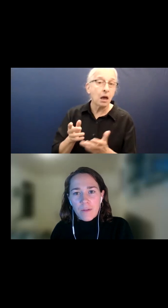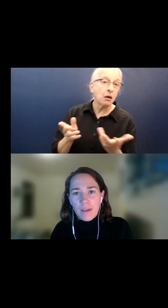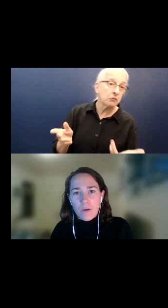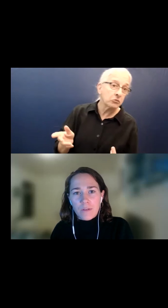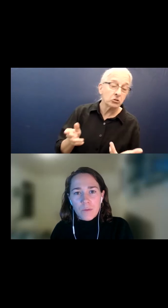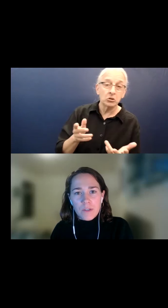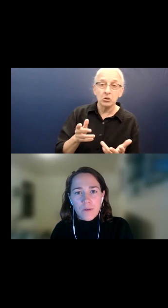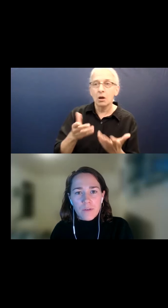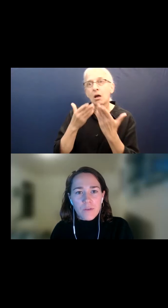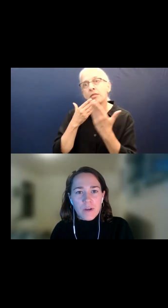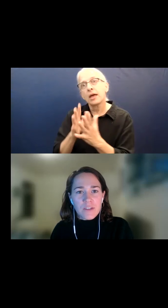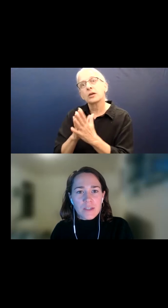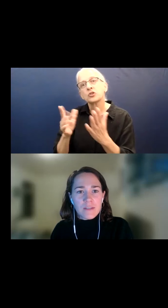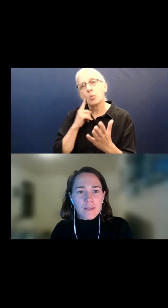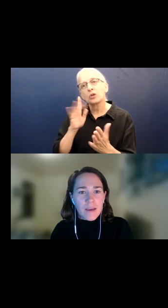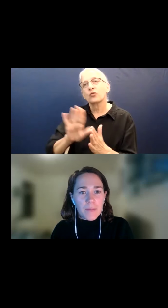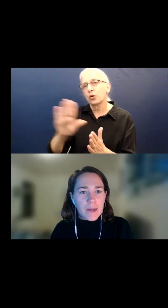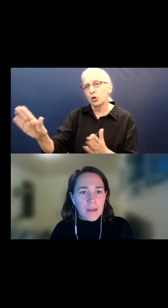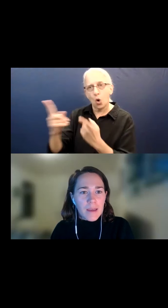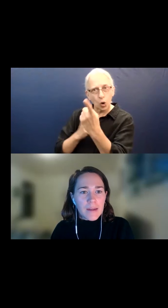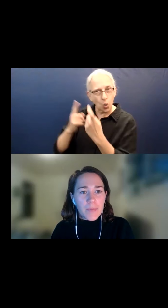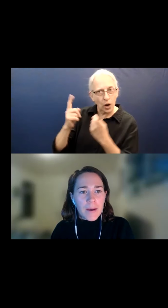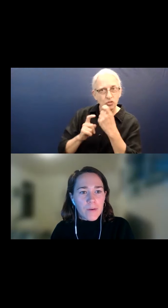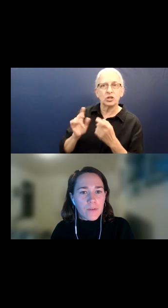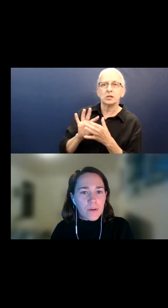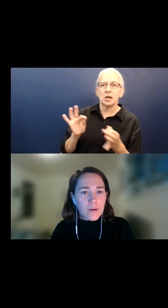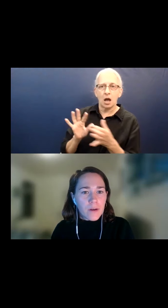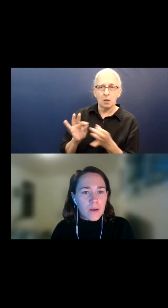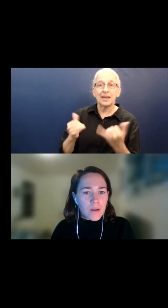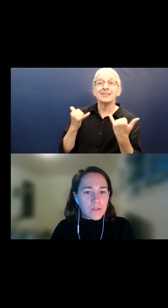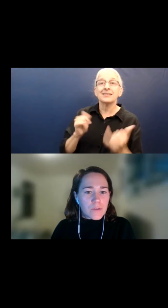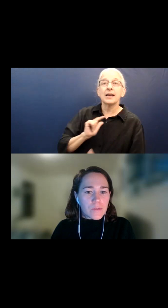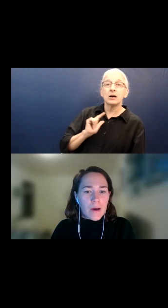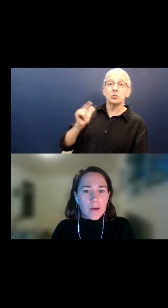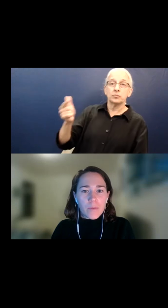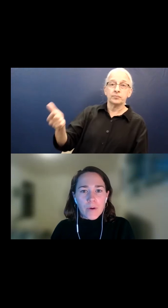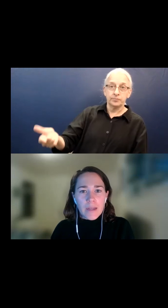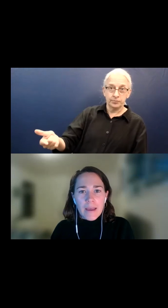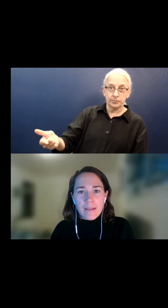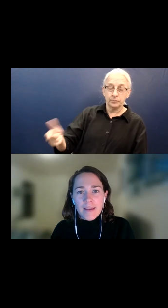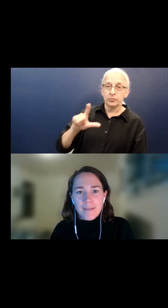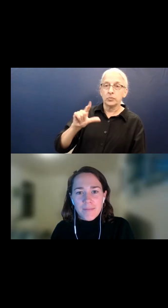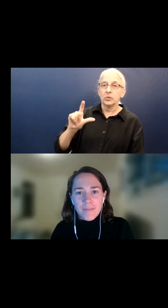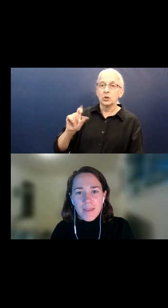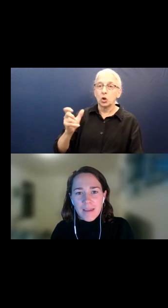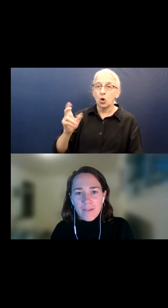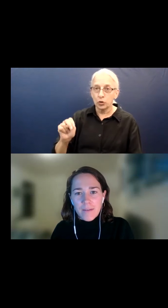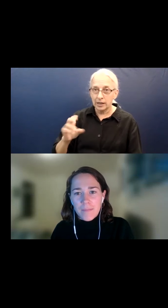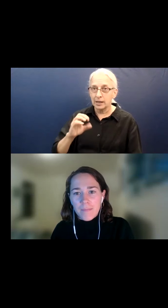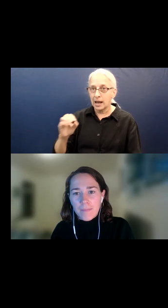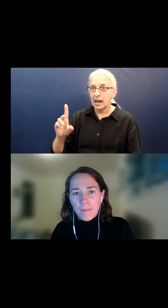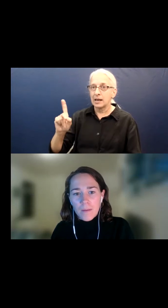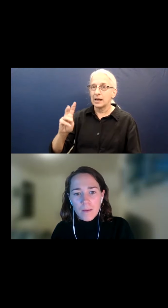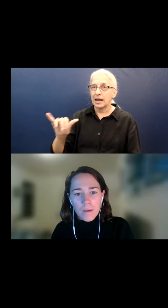out. Thank you all so much for those questions. I'm going to hand it back over to Lauren and Kelly. Thank you